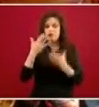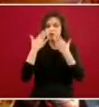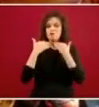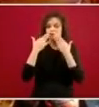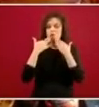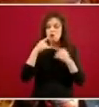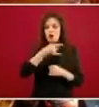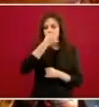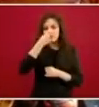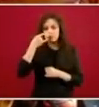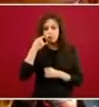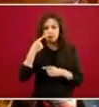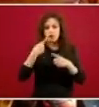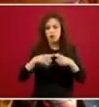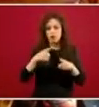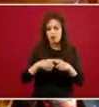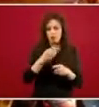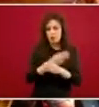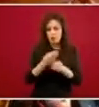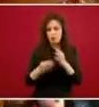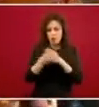recall their interns from